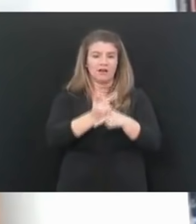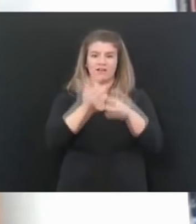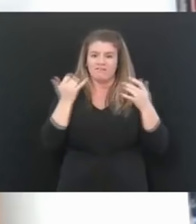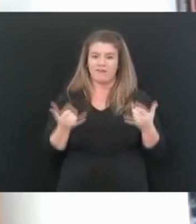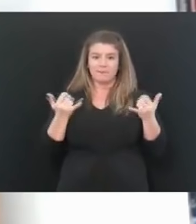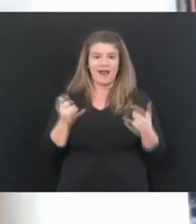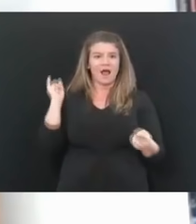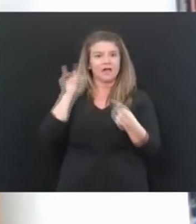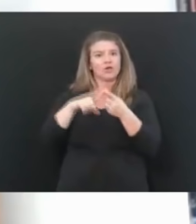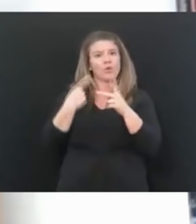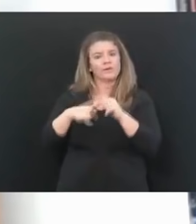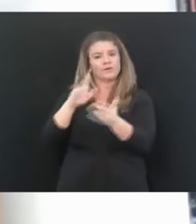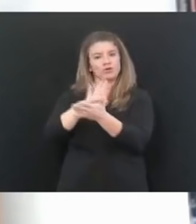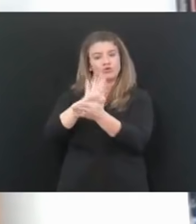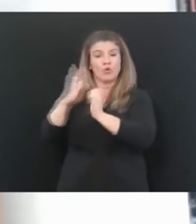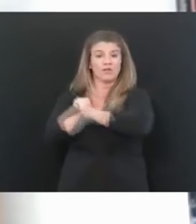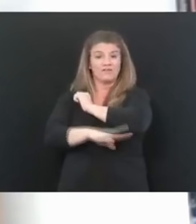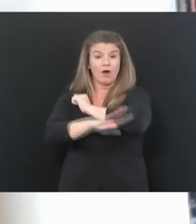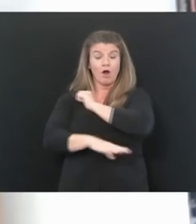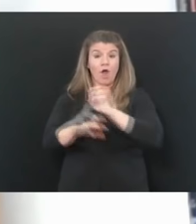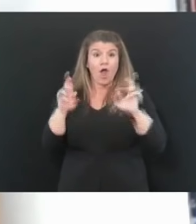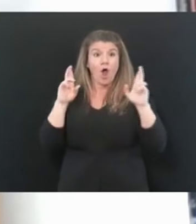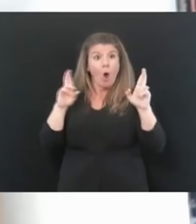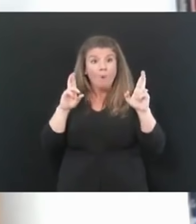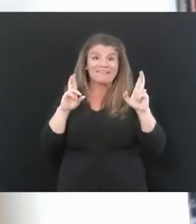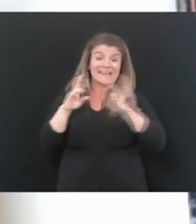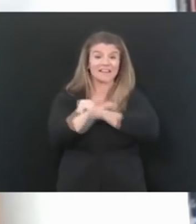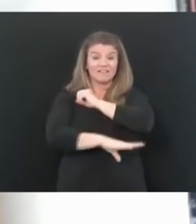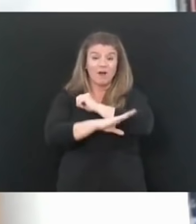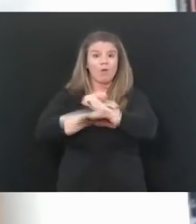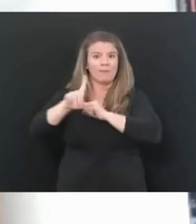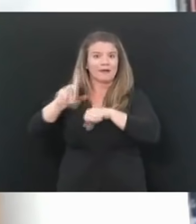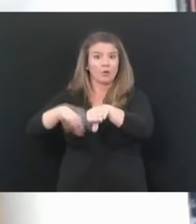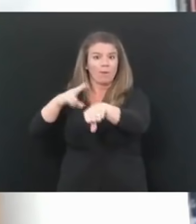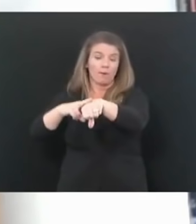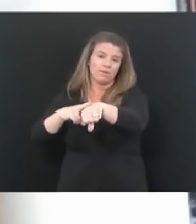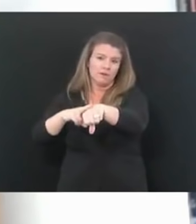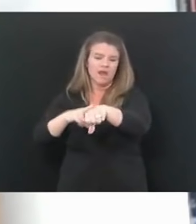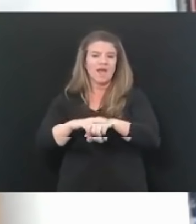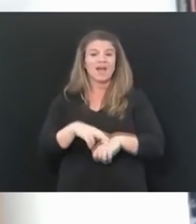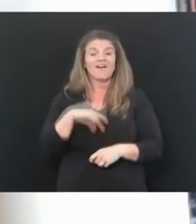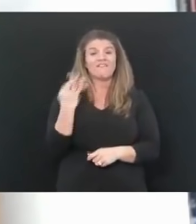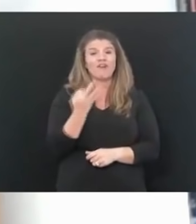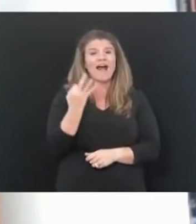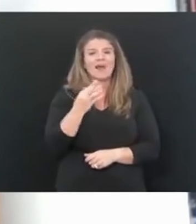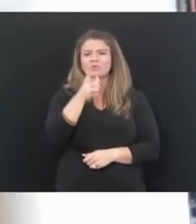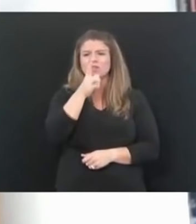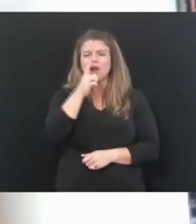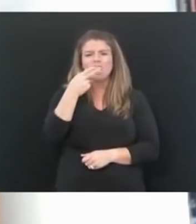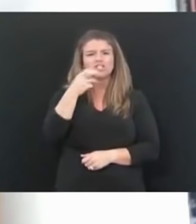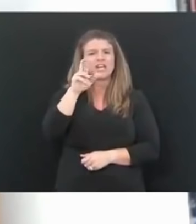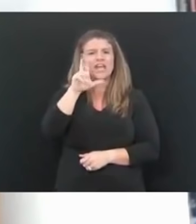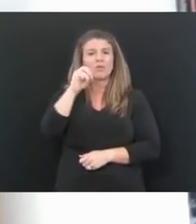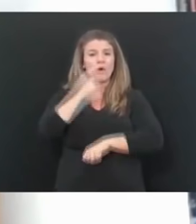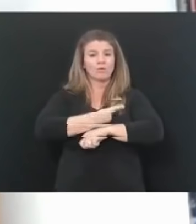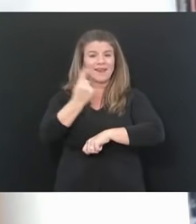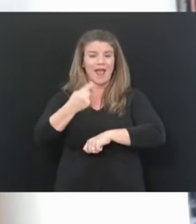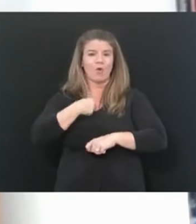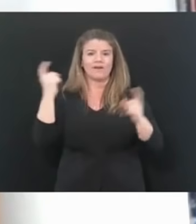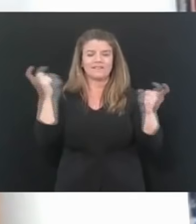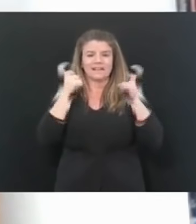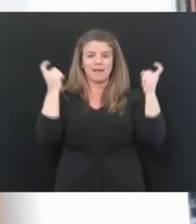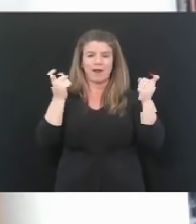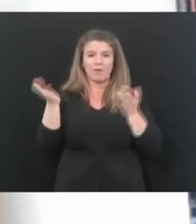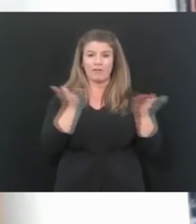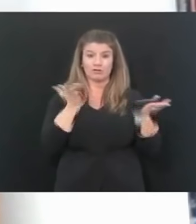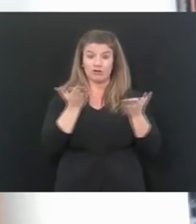till the start of school and hopefully back to some normalcy. Friday was School Lunch Hero Day. We celebrated with the Service Personnel